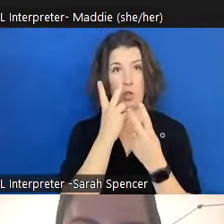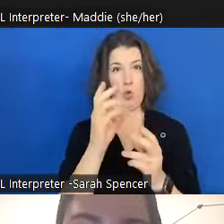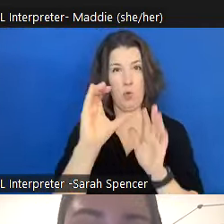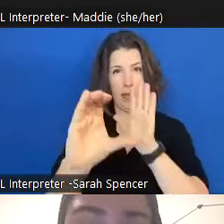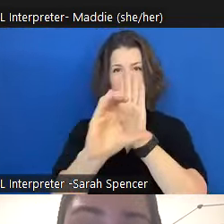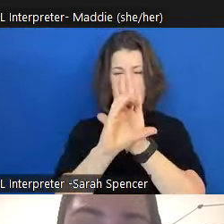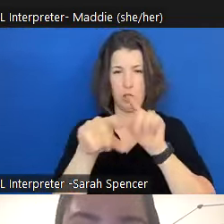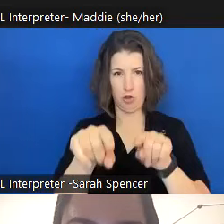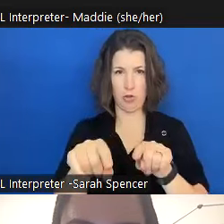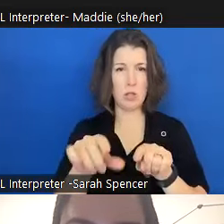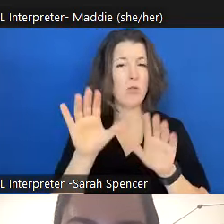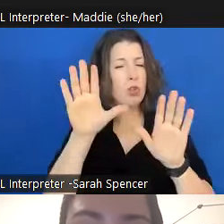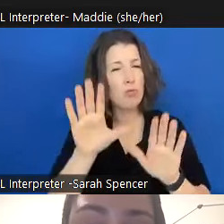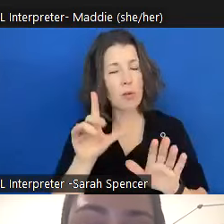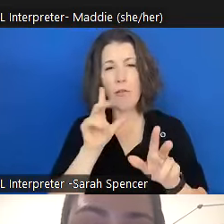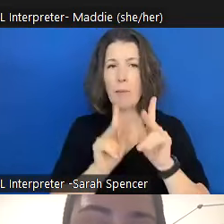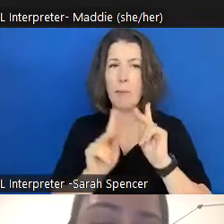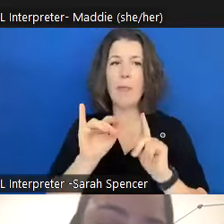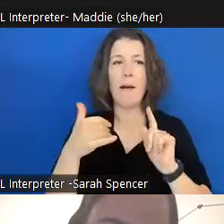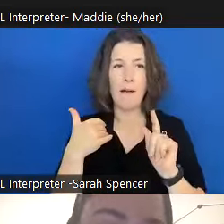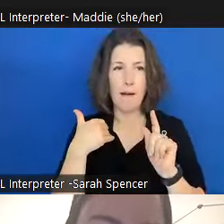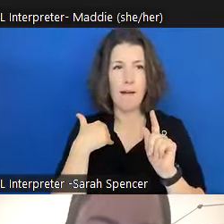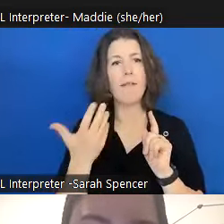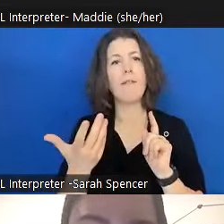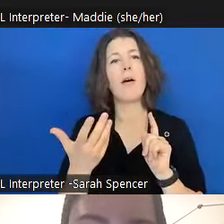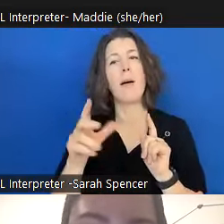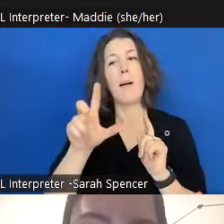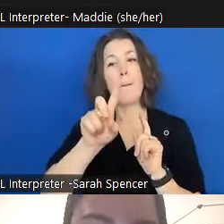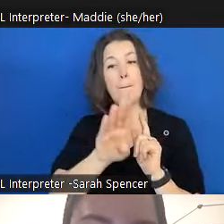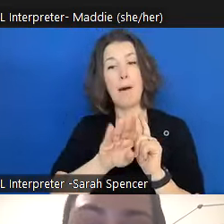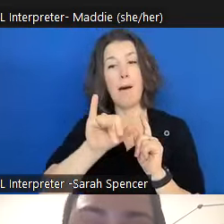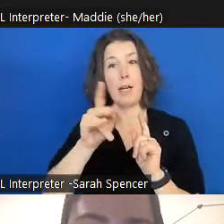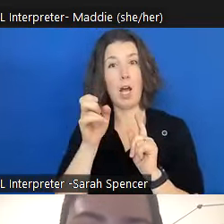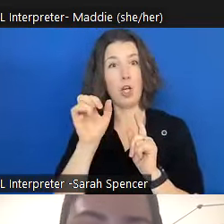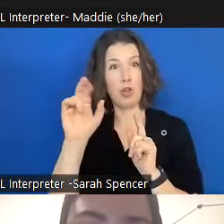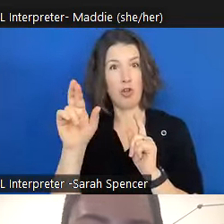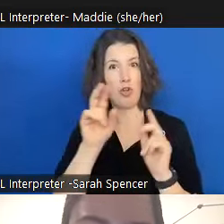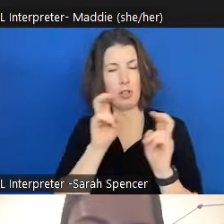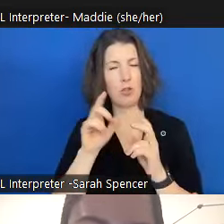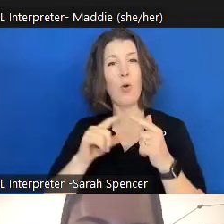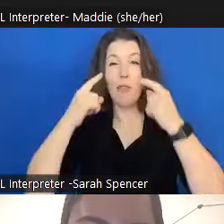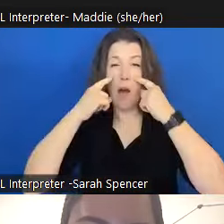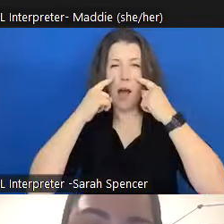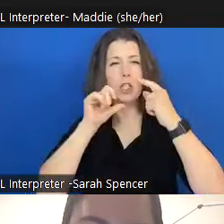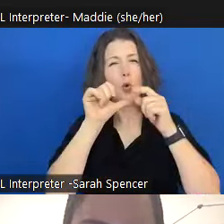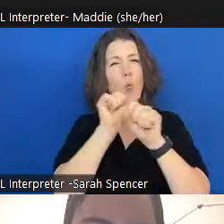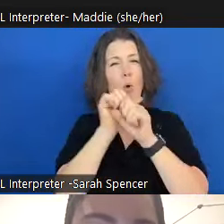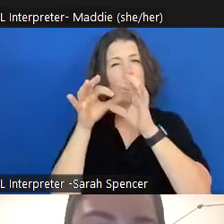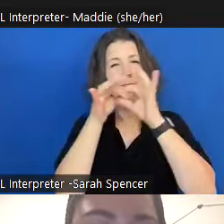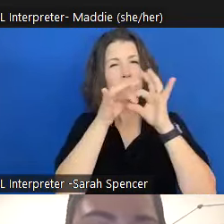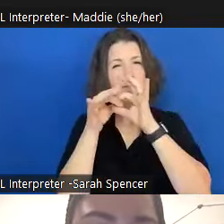loss and binocular issues, or conditions where our eyes are just not working together, causing double